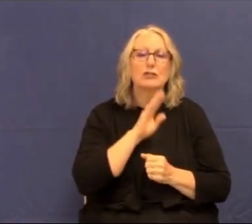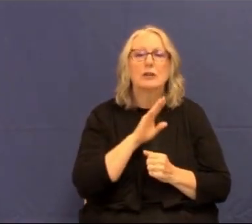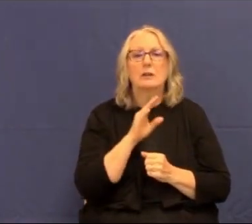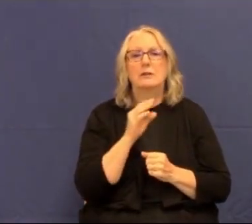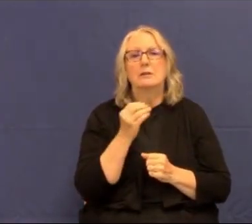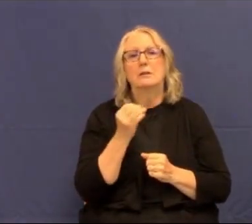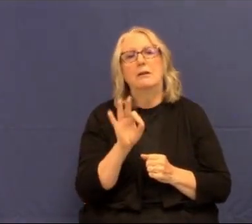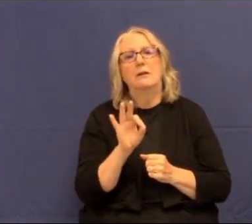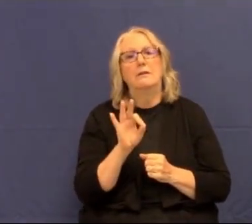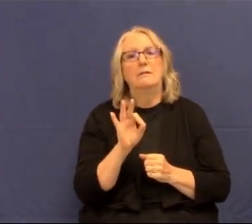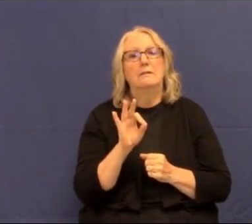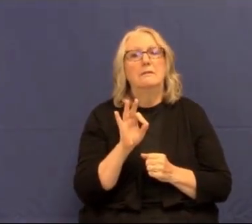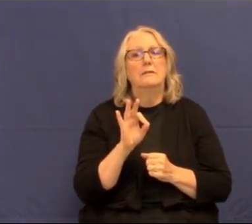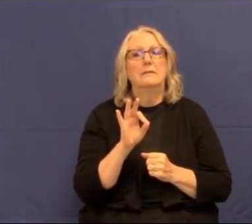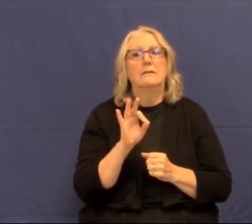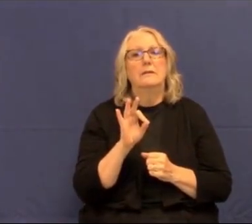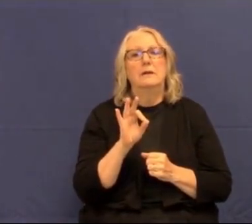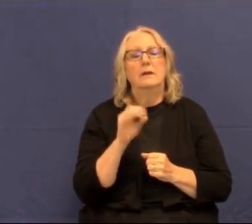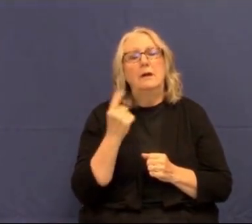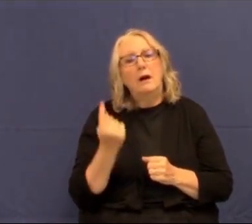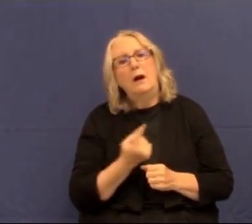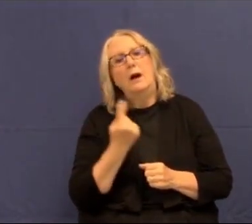The frustration